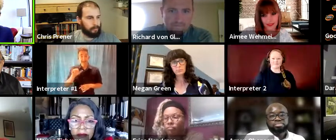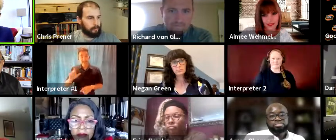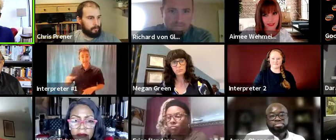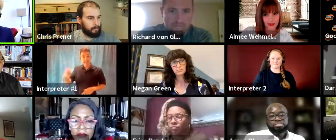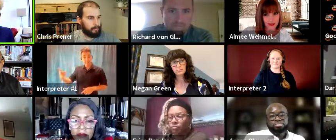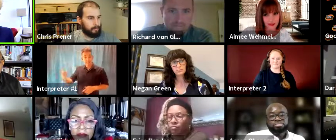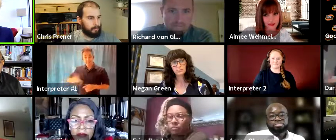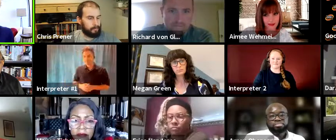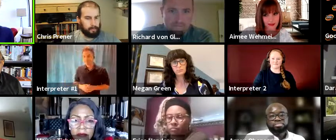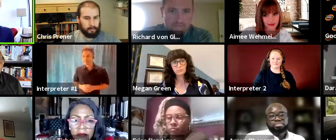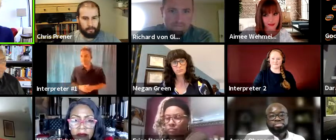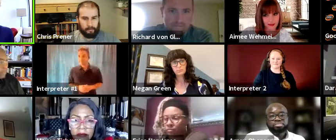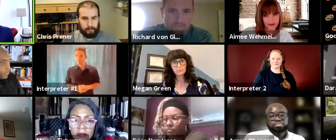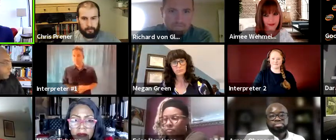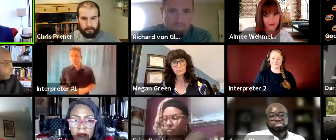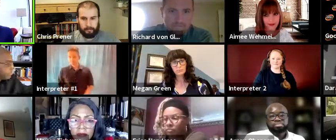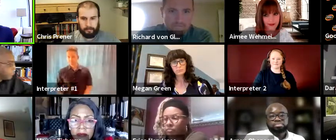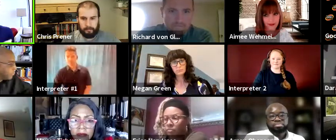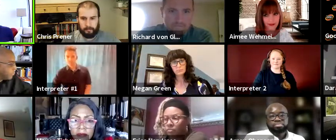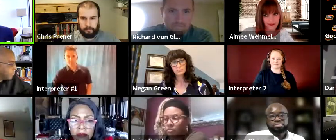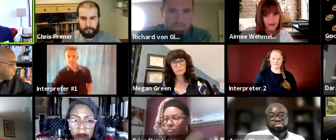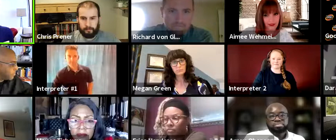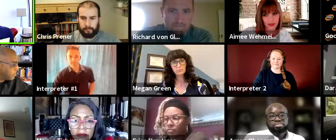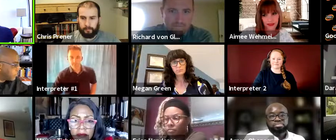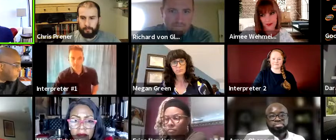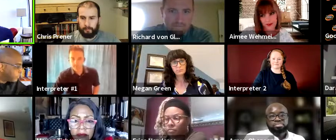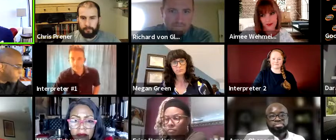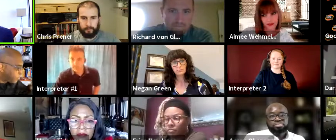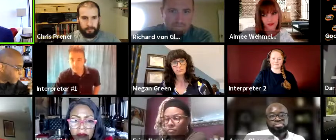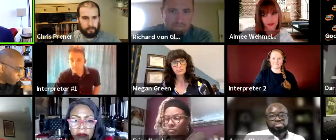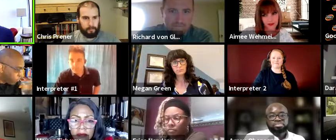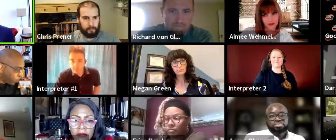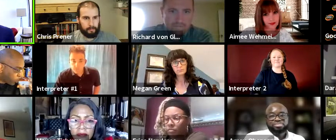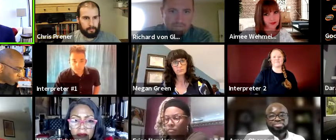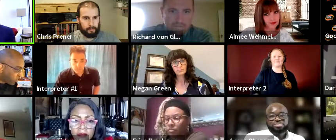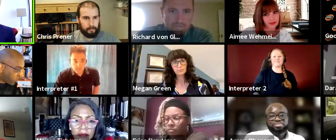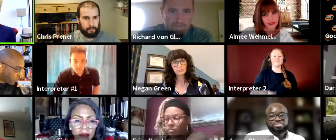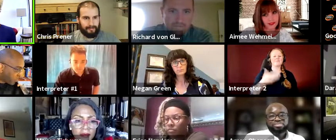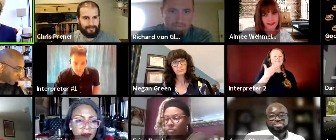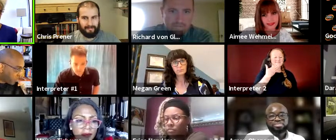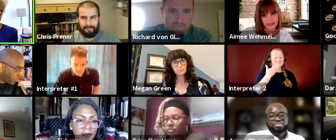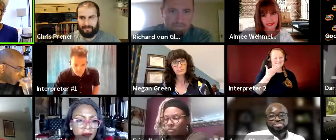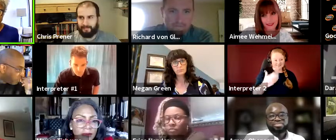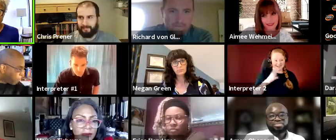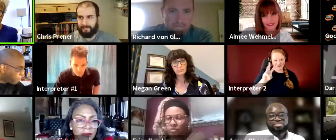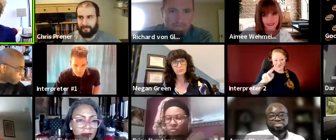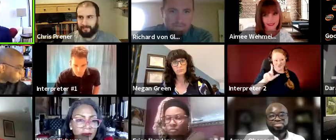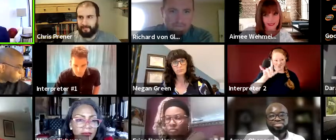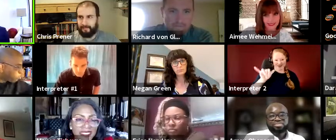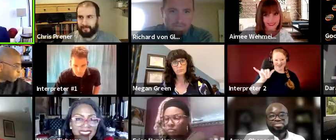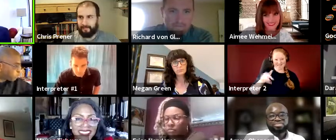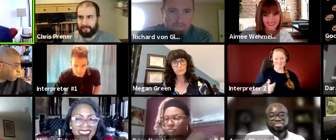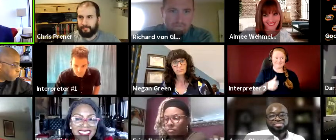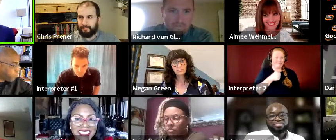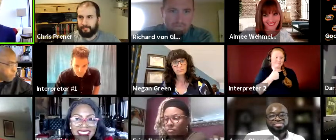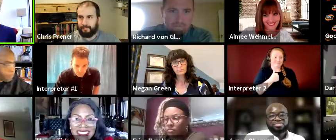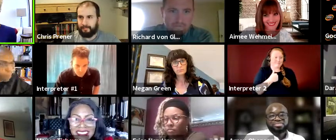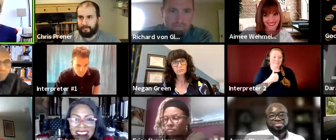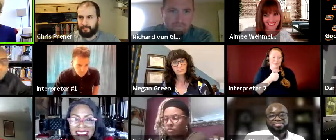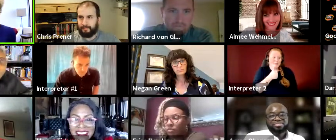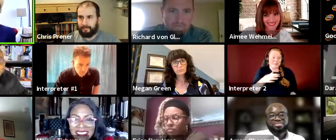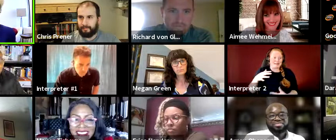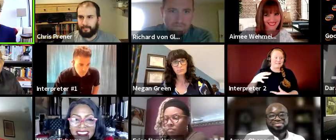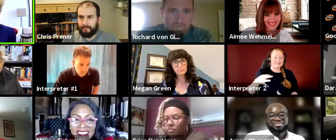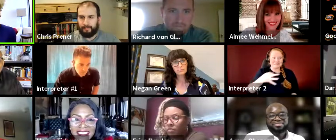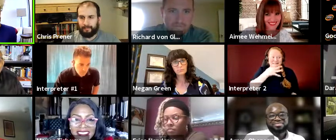Well, thank you, Wally. I'm not as good as Wally. Folks out there in the audience, I'm going to read from this piece of paper